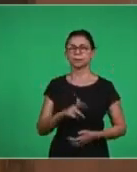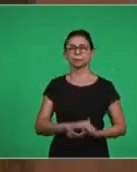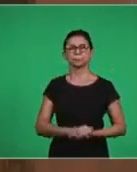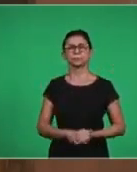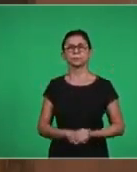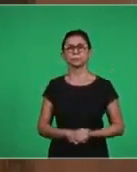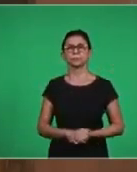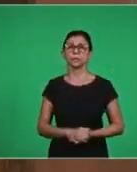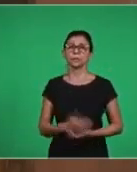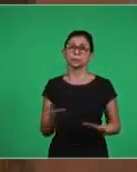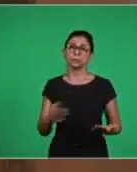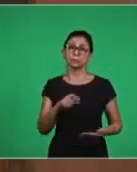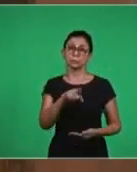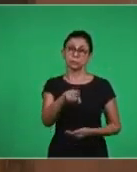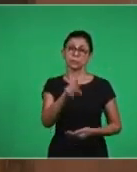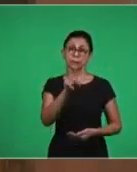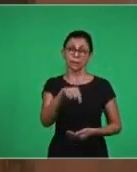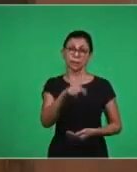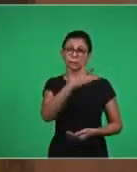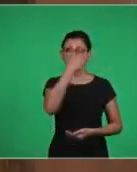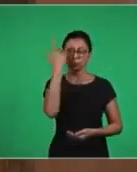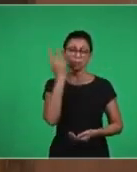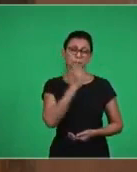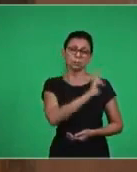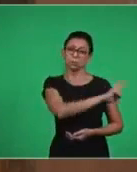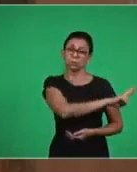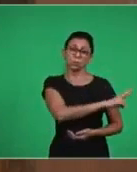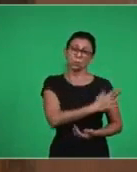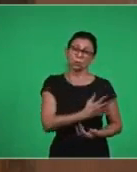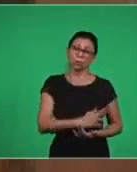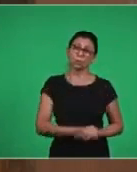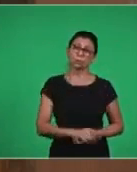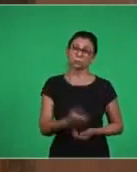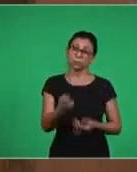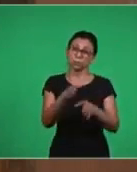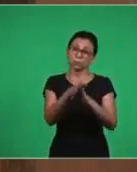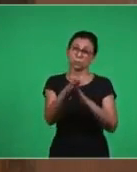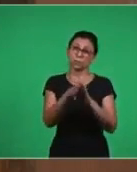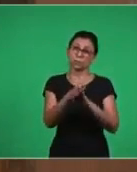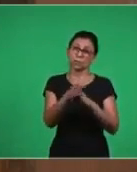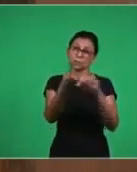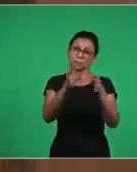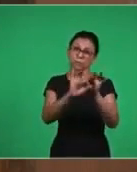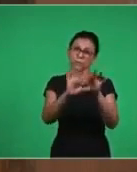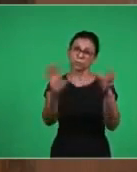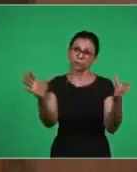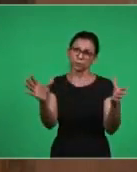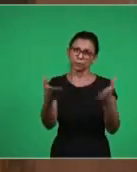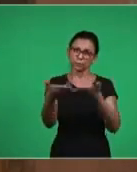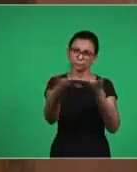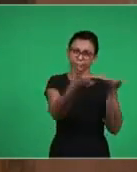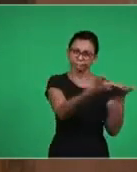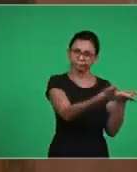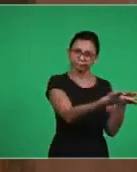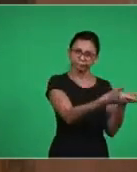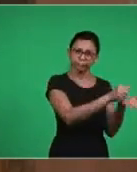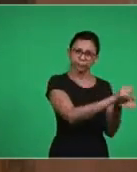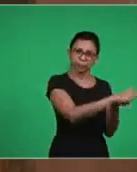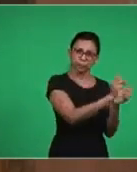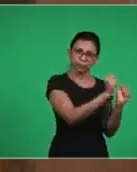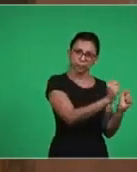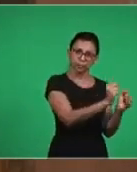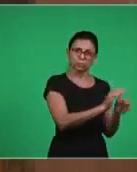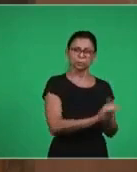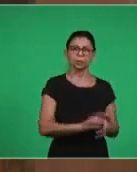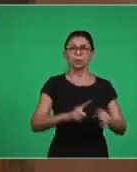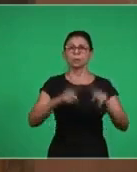work, nothing else exists. There's only religion. All religions is good. You even advise you to find a good religion. But